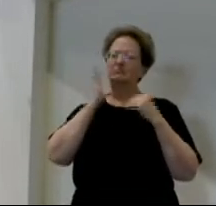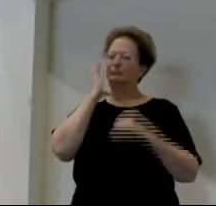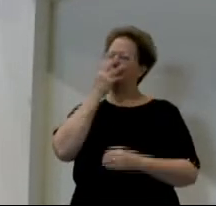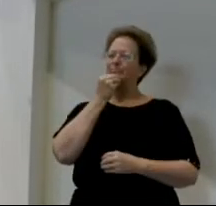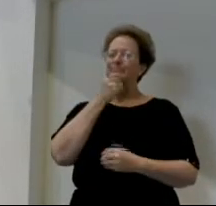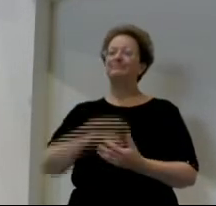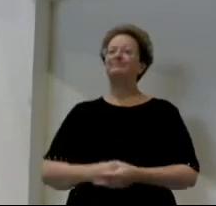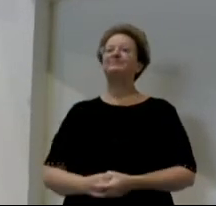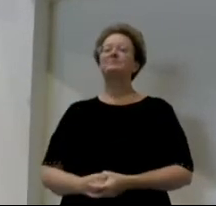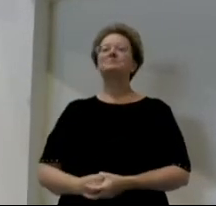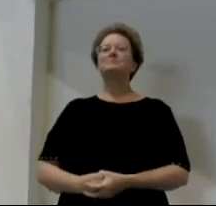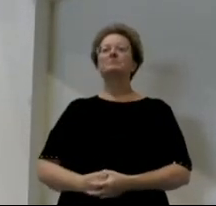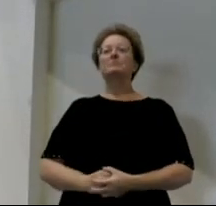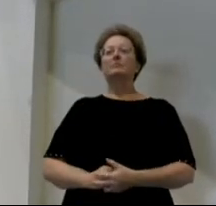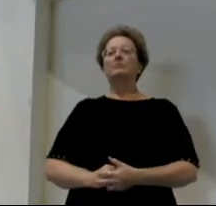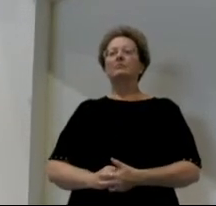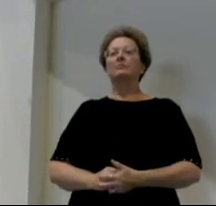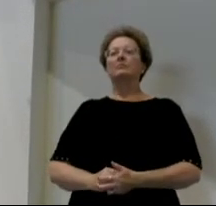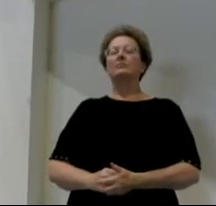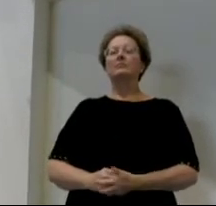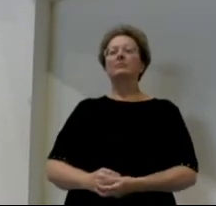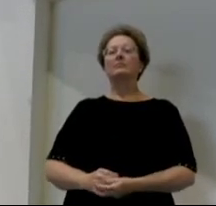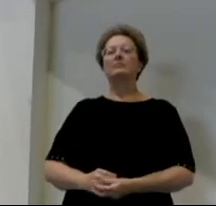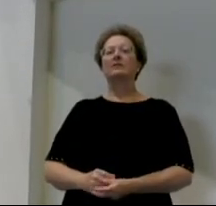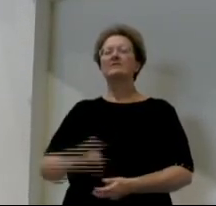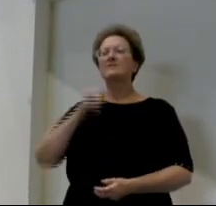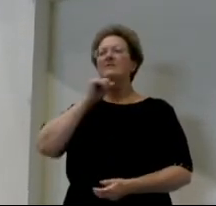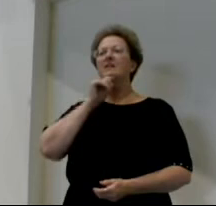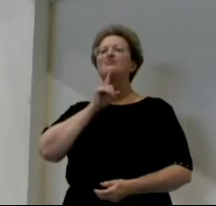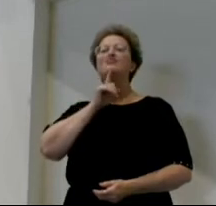day. And we know it wasn't necessarily perfect.